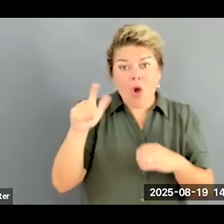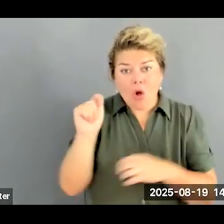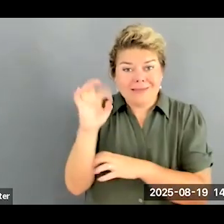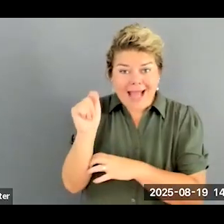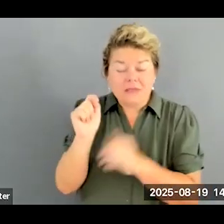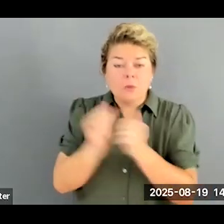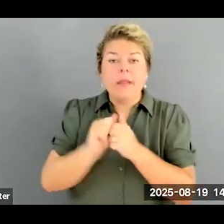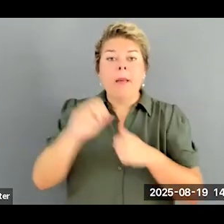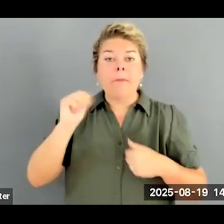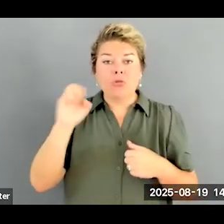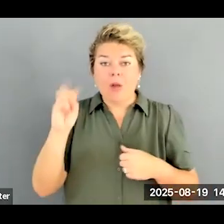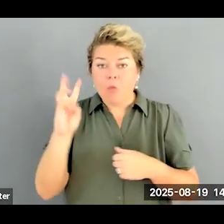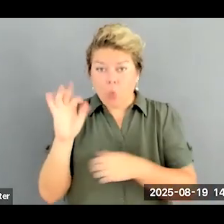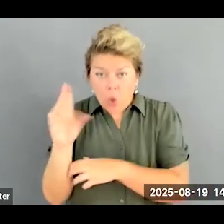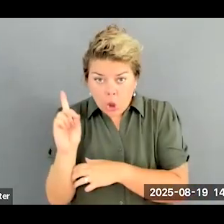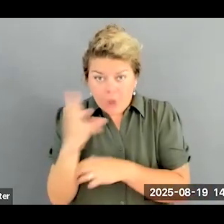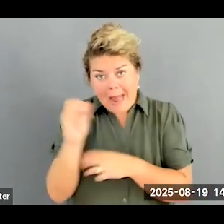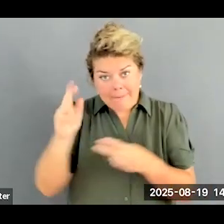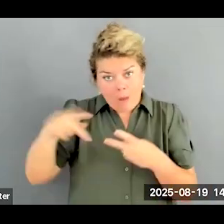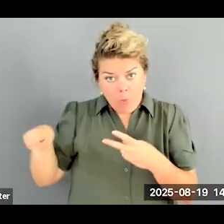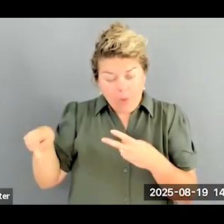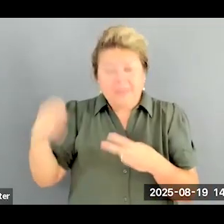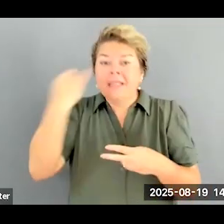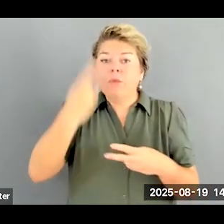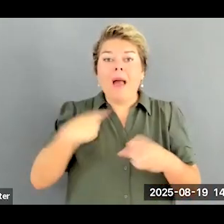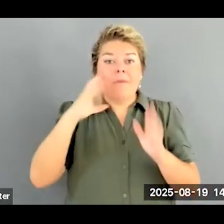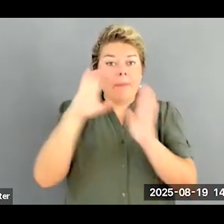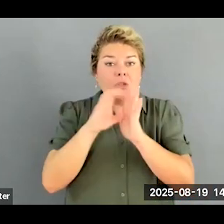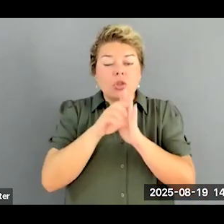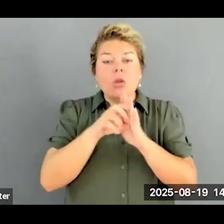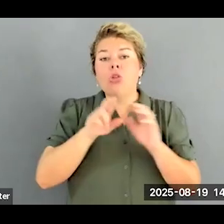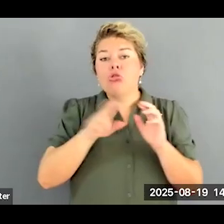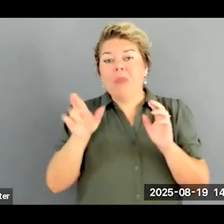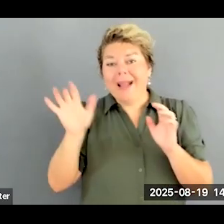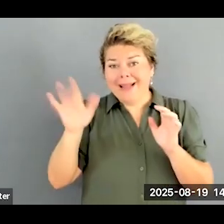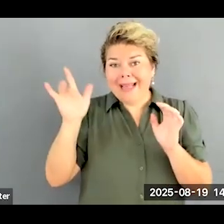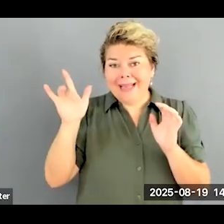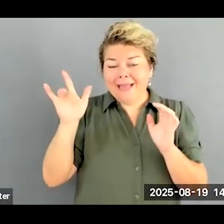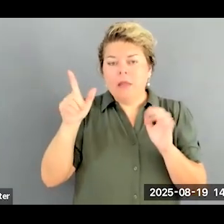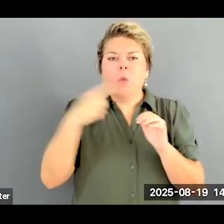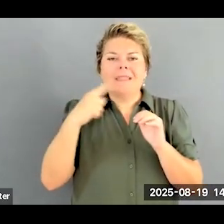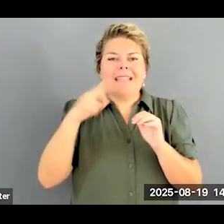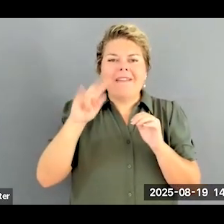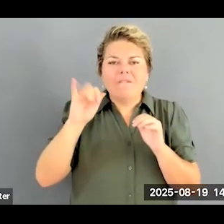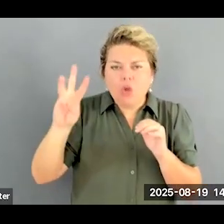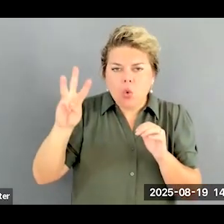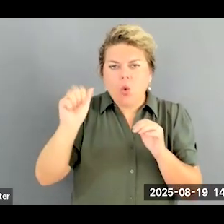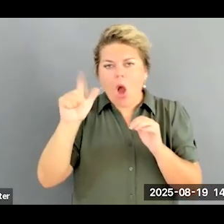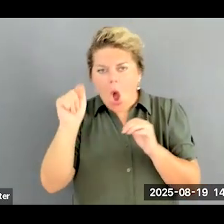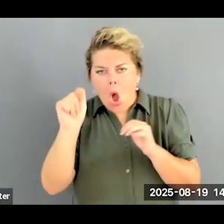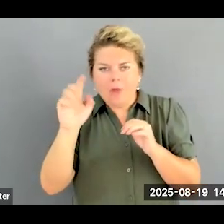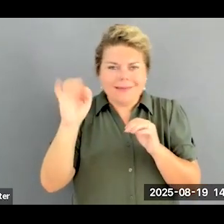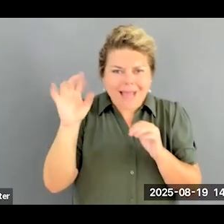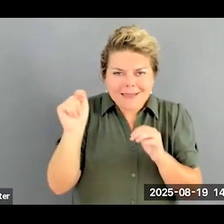and PowerPoint, when you have an image, you would be able to right click on it, choose View Alt Text or Edit Alt